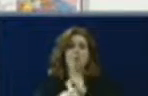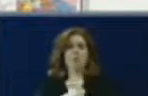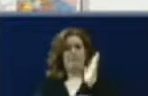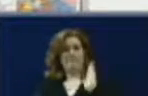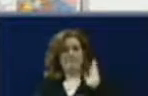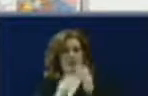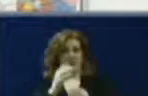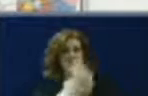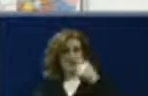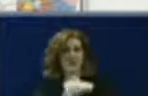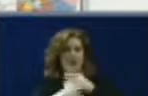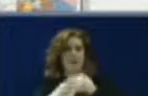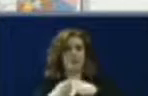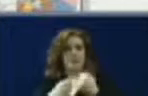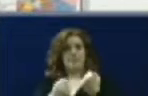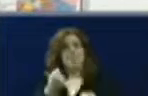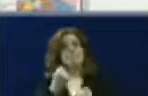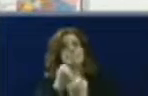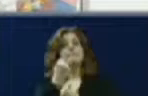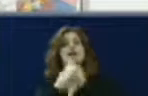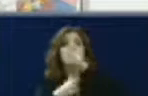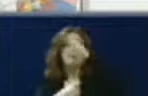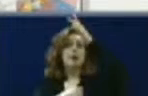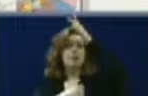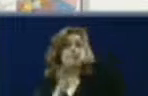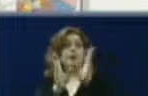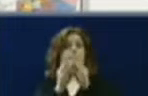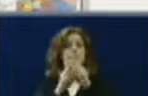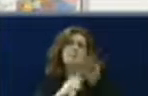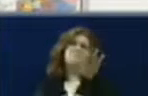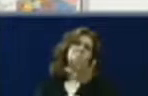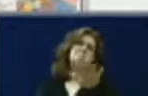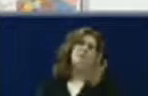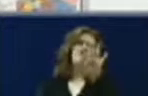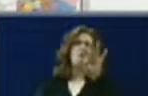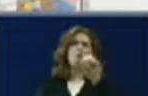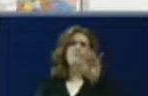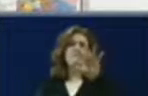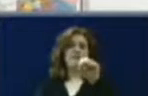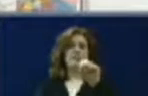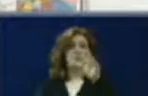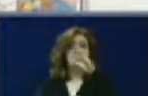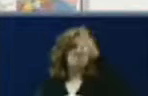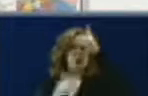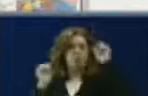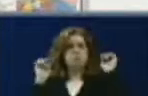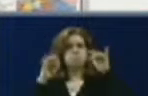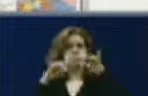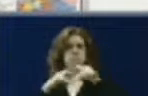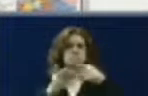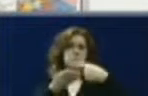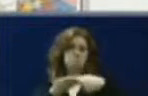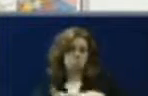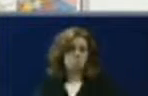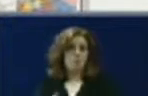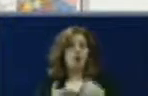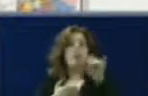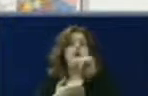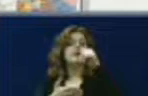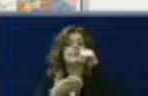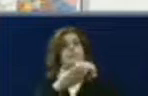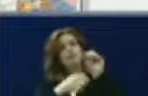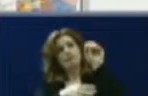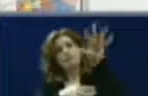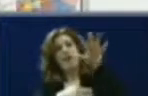spring. It was based on a parent meeting where we had 40 to 50 parents who attended. We also had mailed out letters to